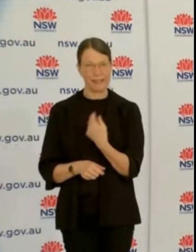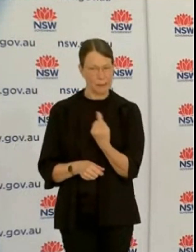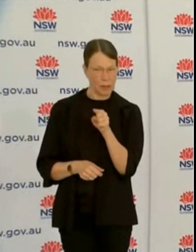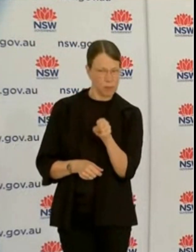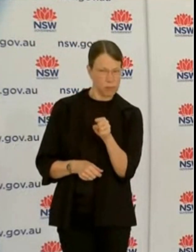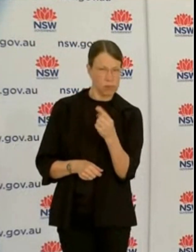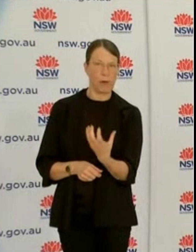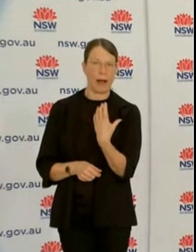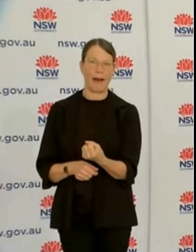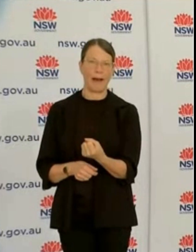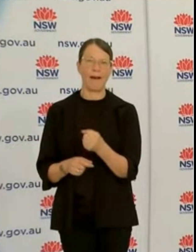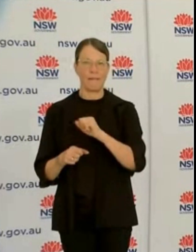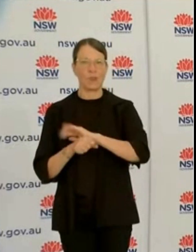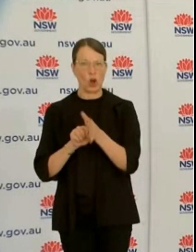for